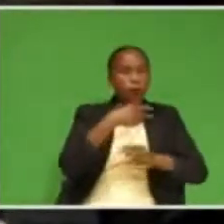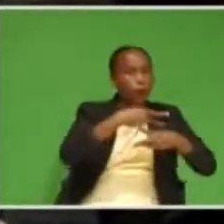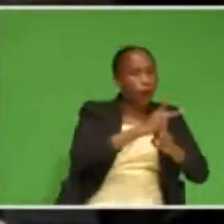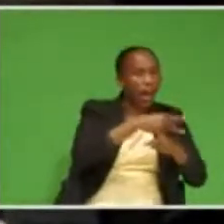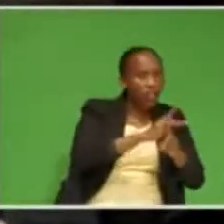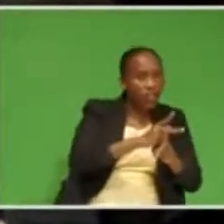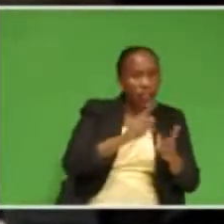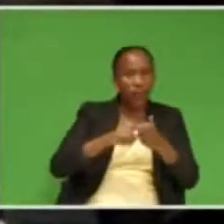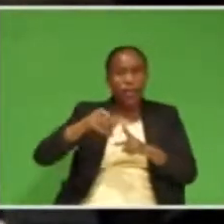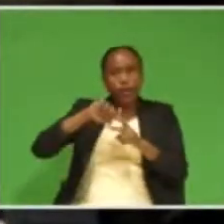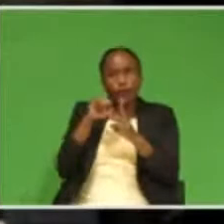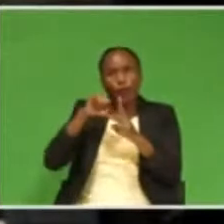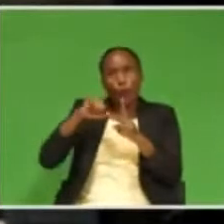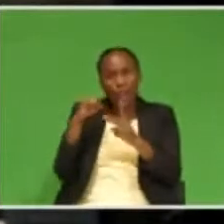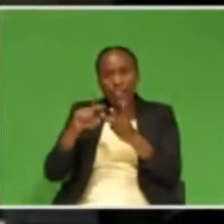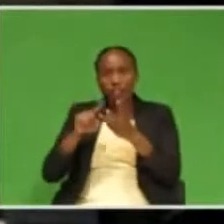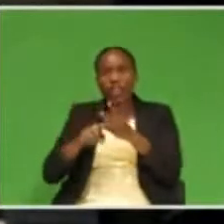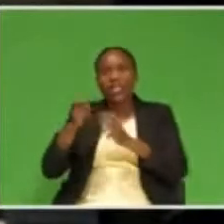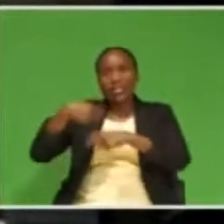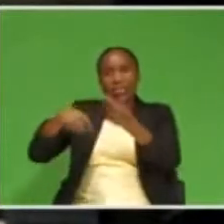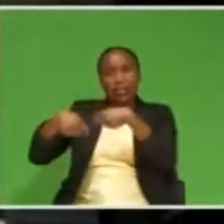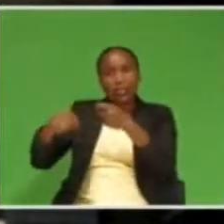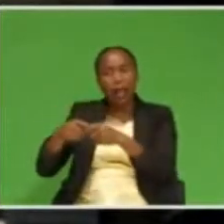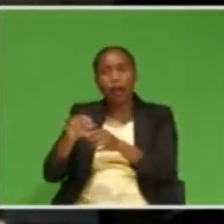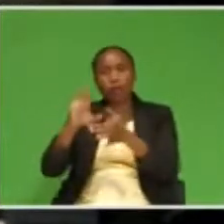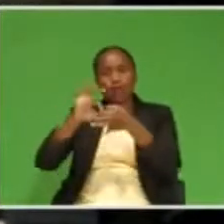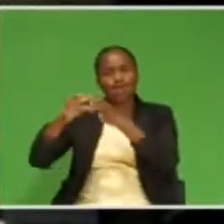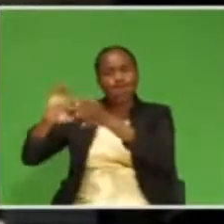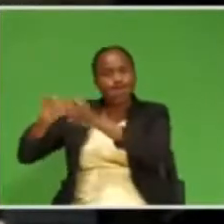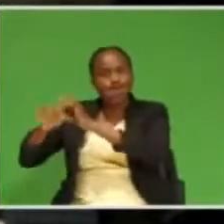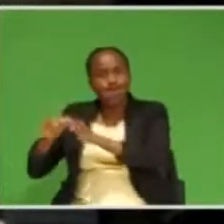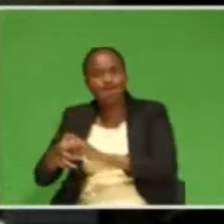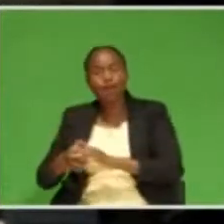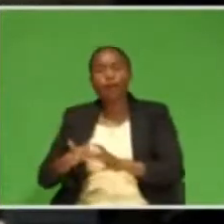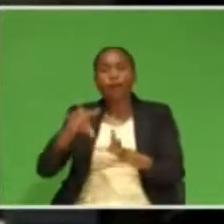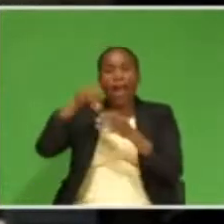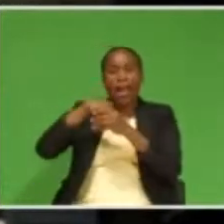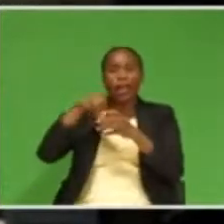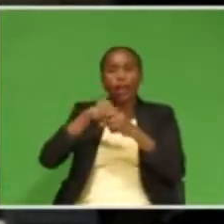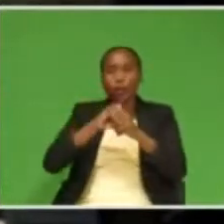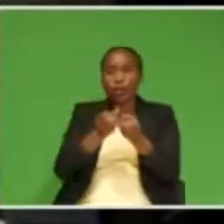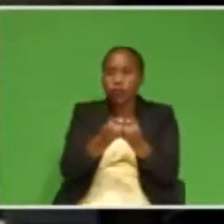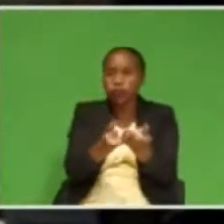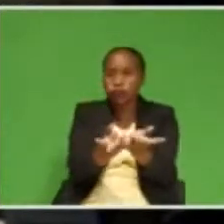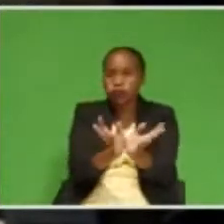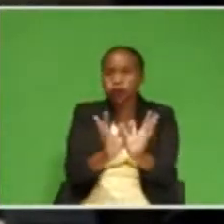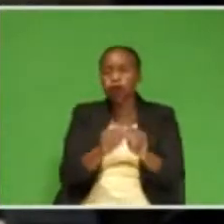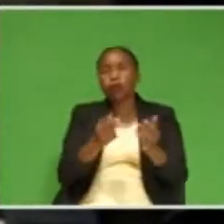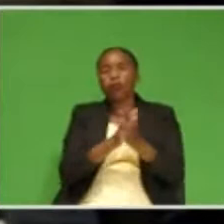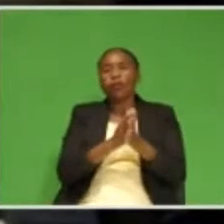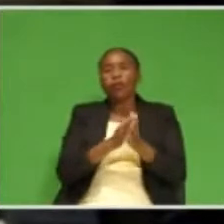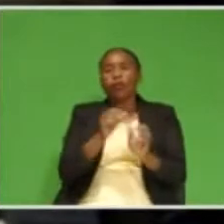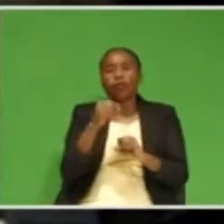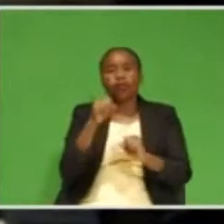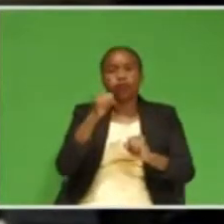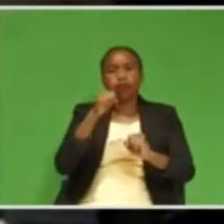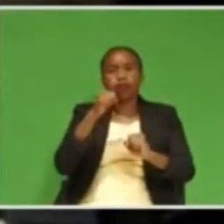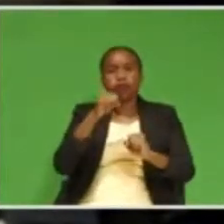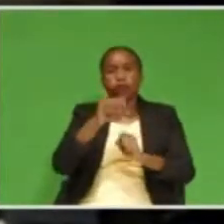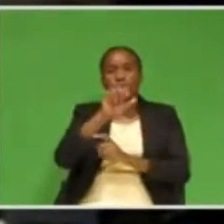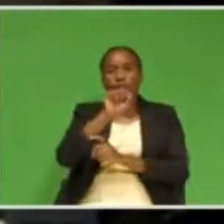storage, retail supply chains, including for the rollout of generators and solar panels